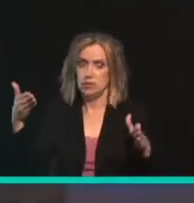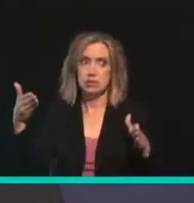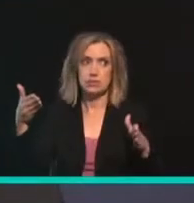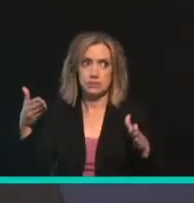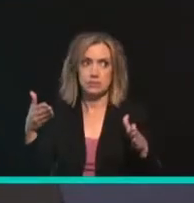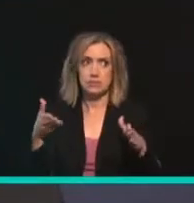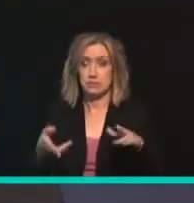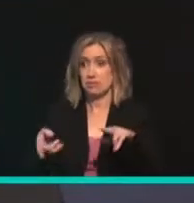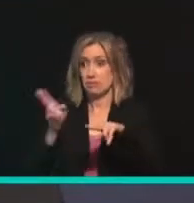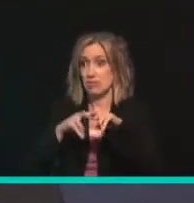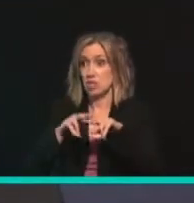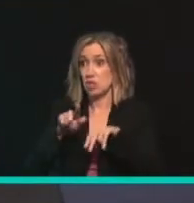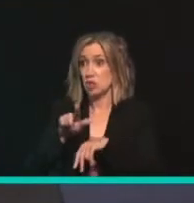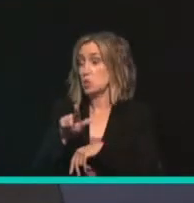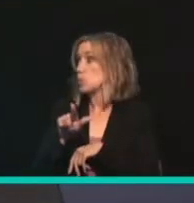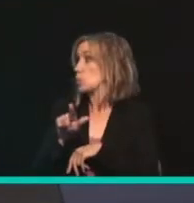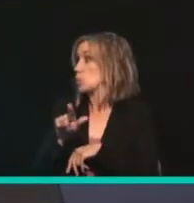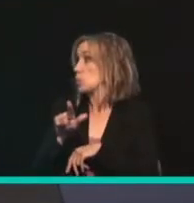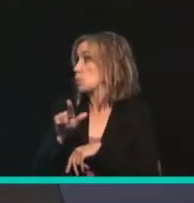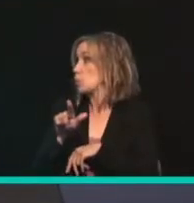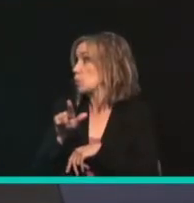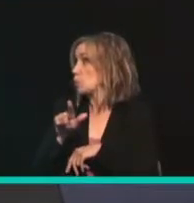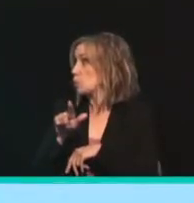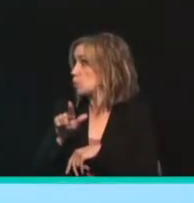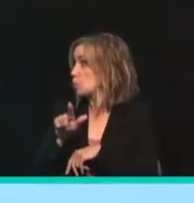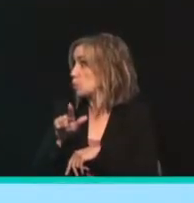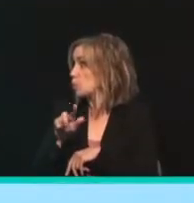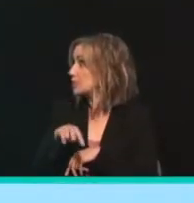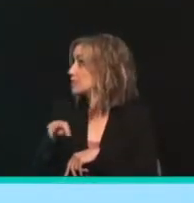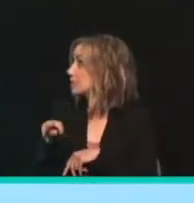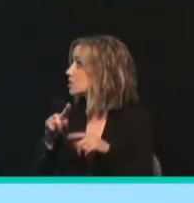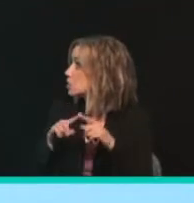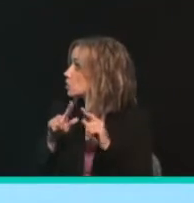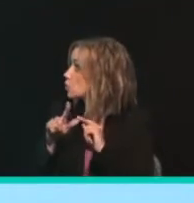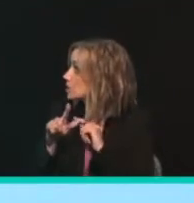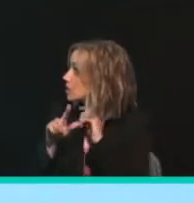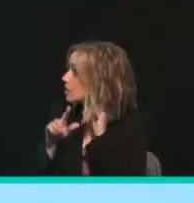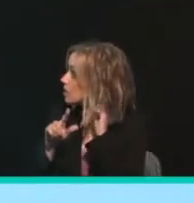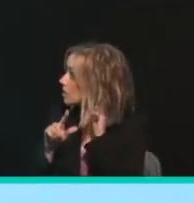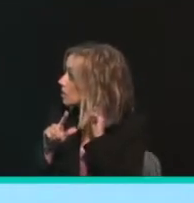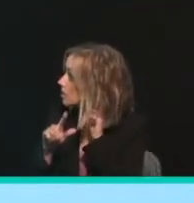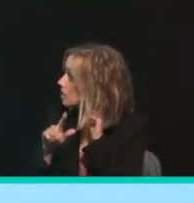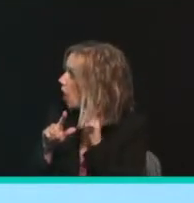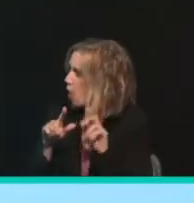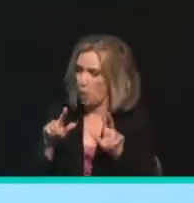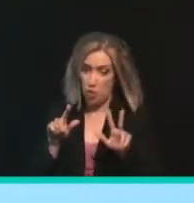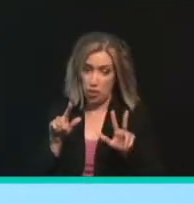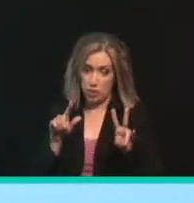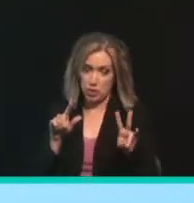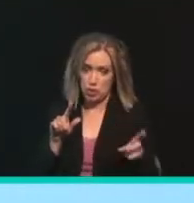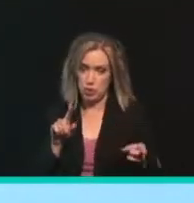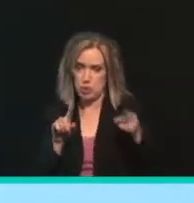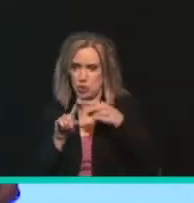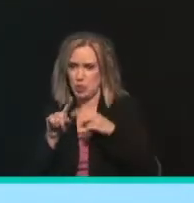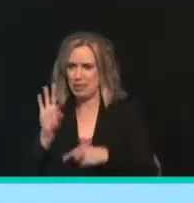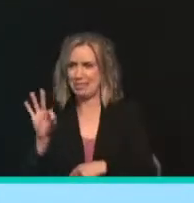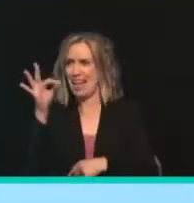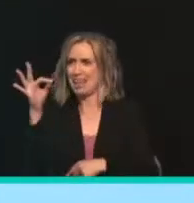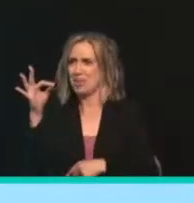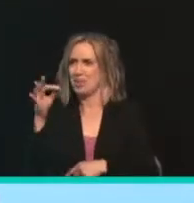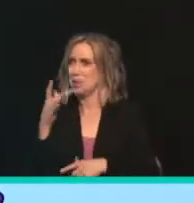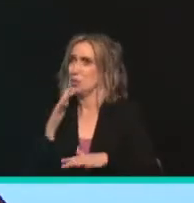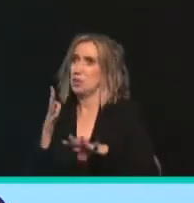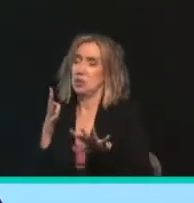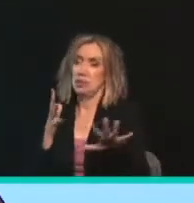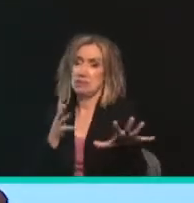9th in terms of years of life lost to the population. This change has been the biggest increase